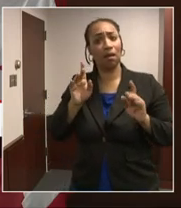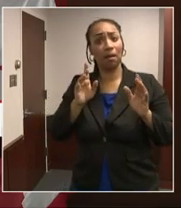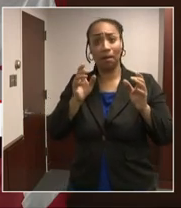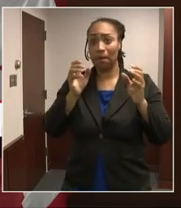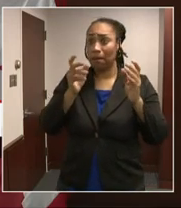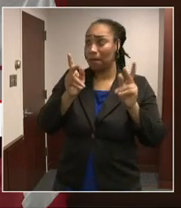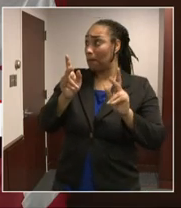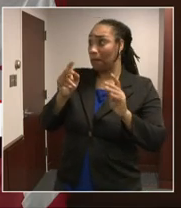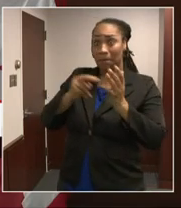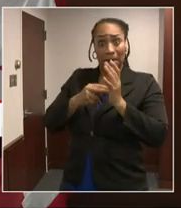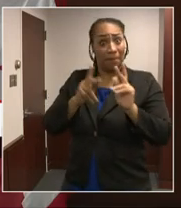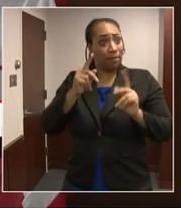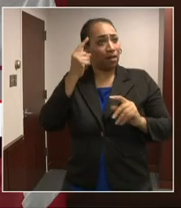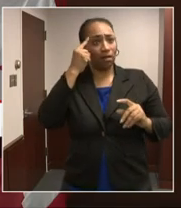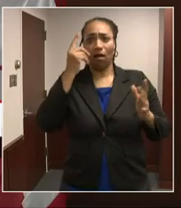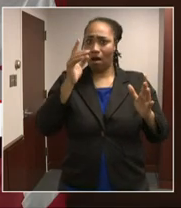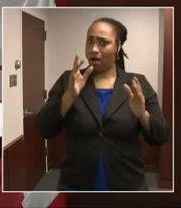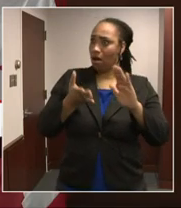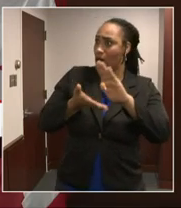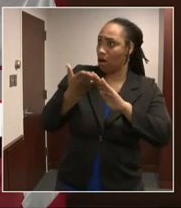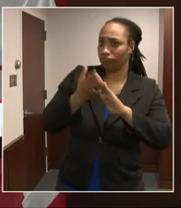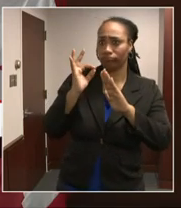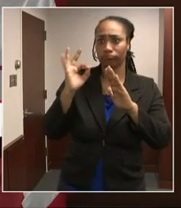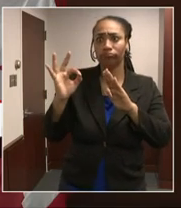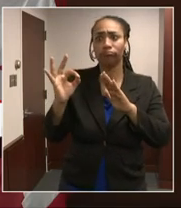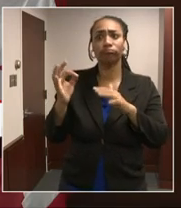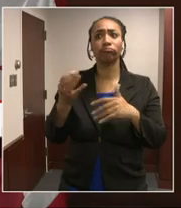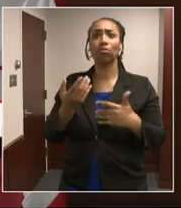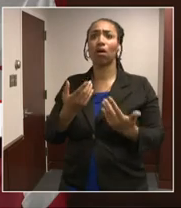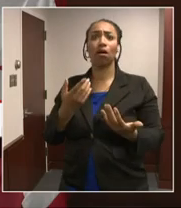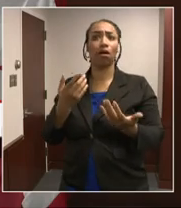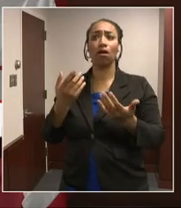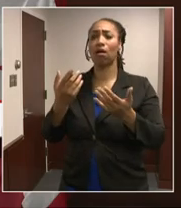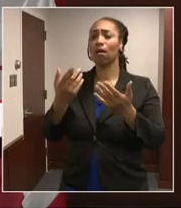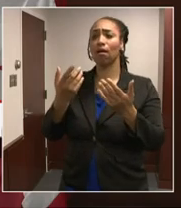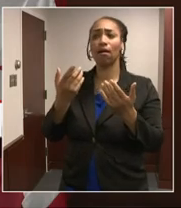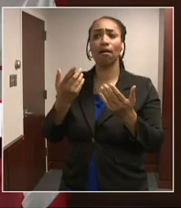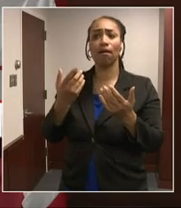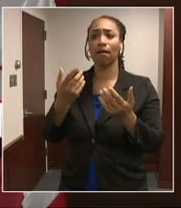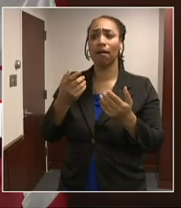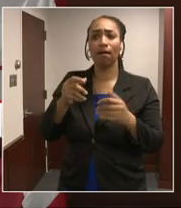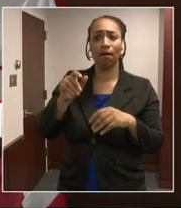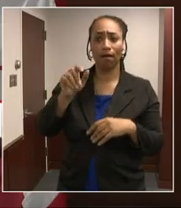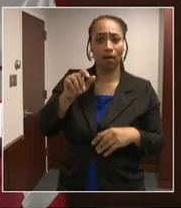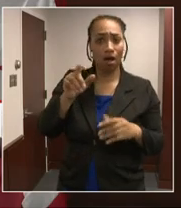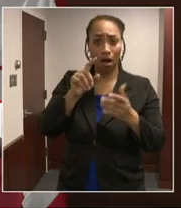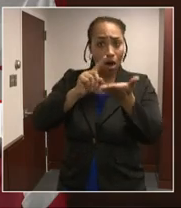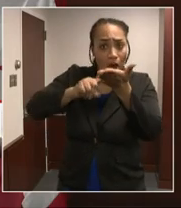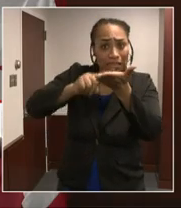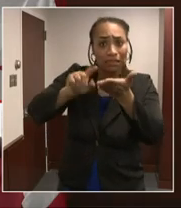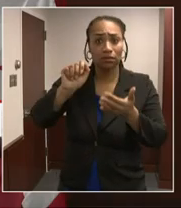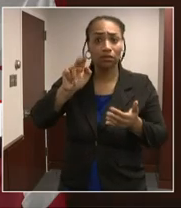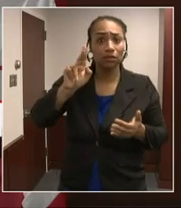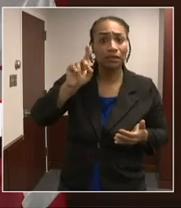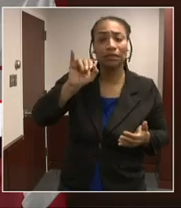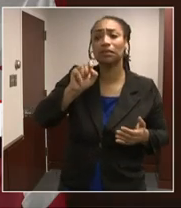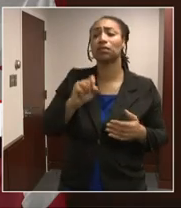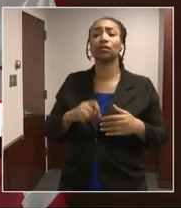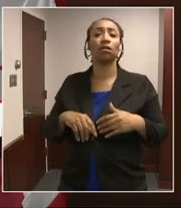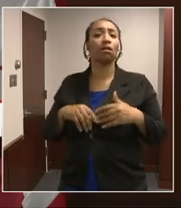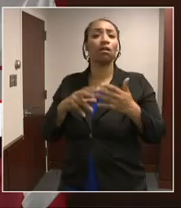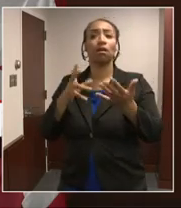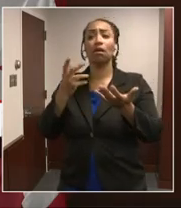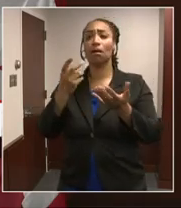bond rating? Do you balance budgets? Do you get clean audits? Are you able to